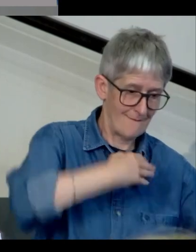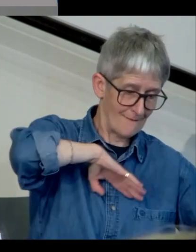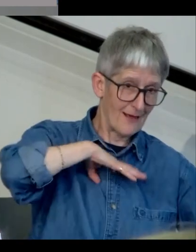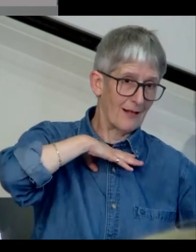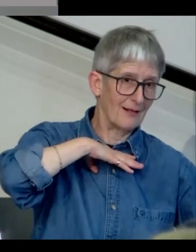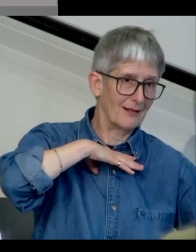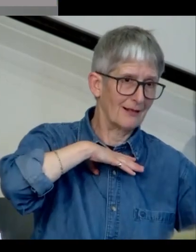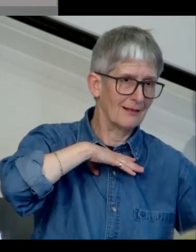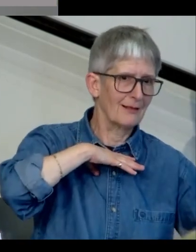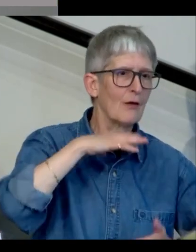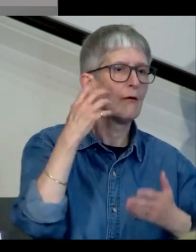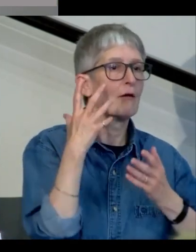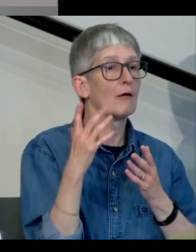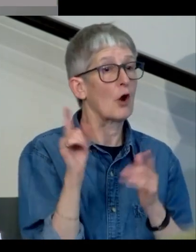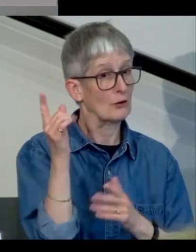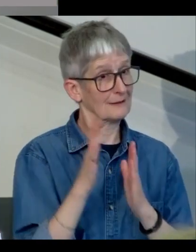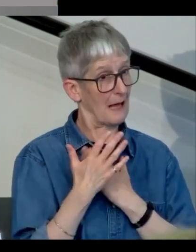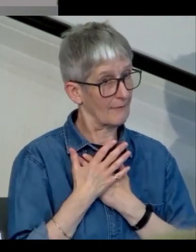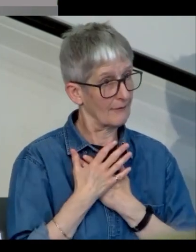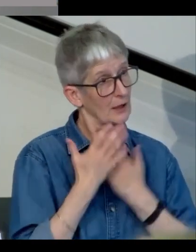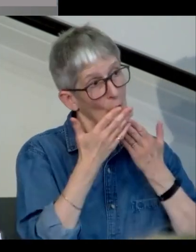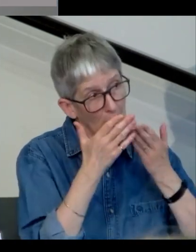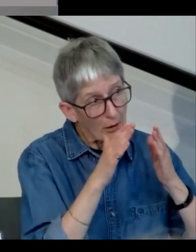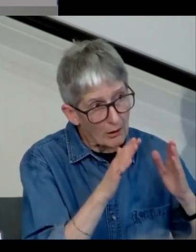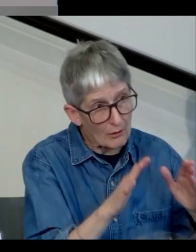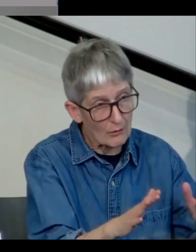instead with God's love. We go from this